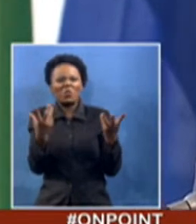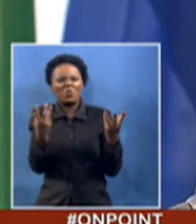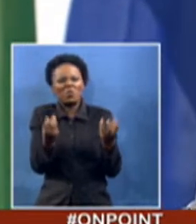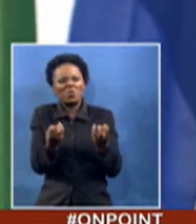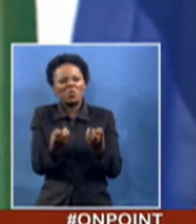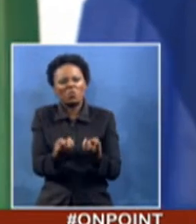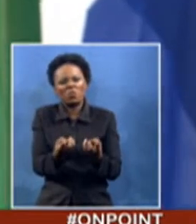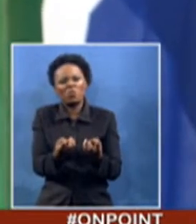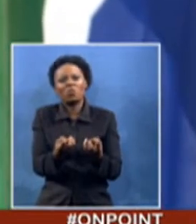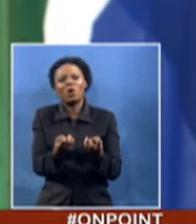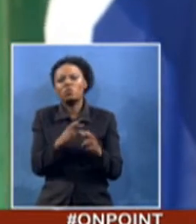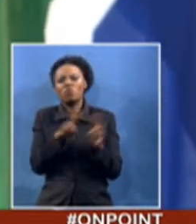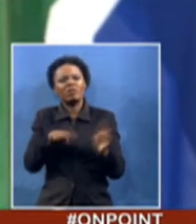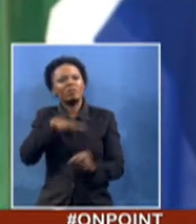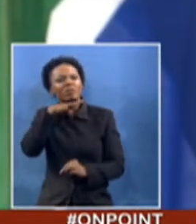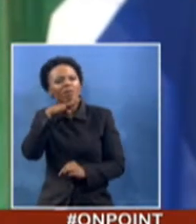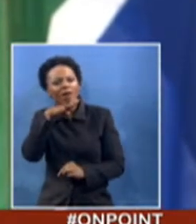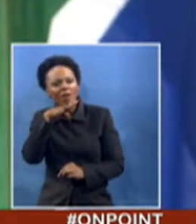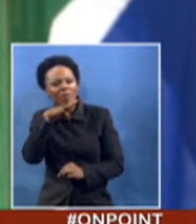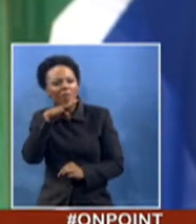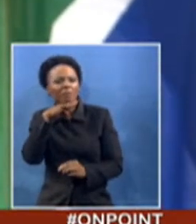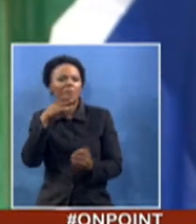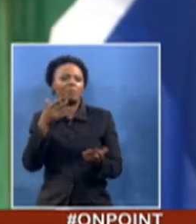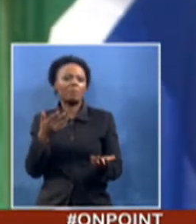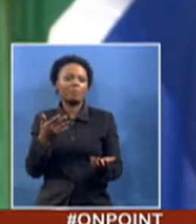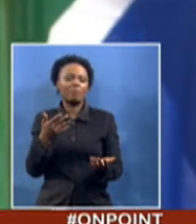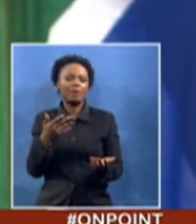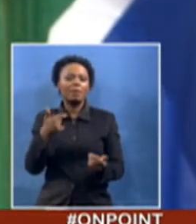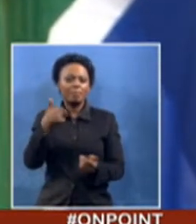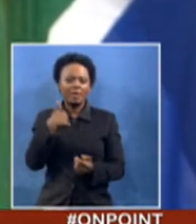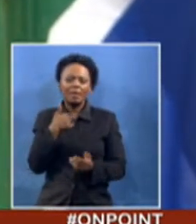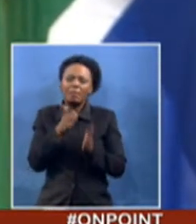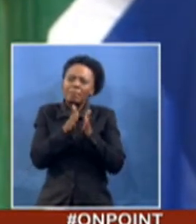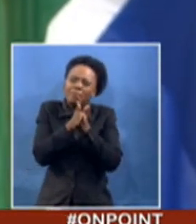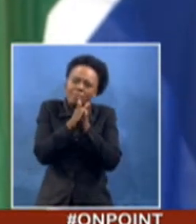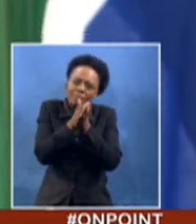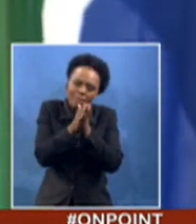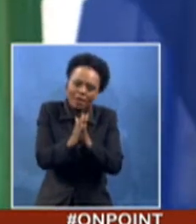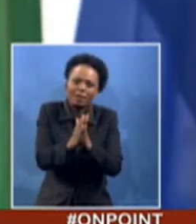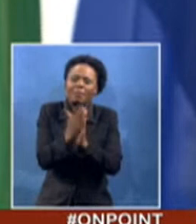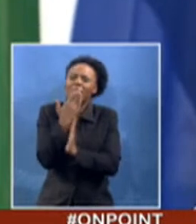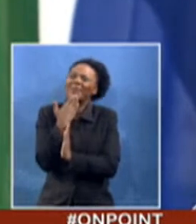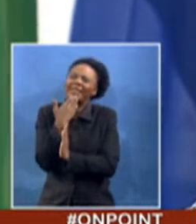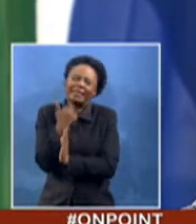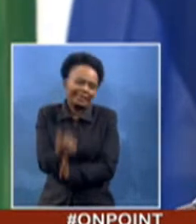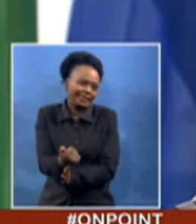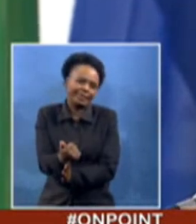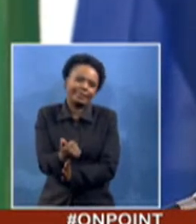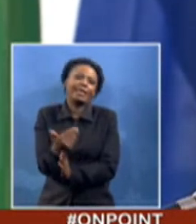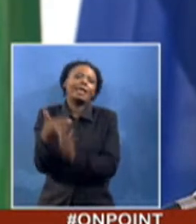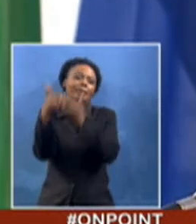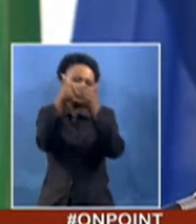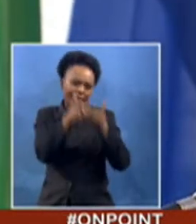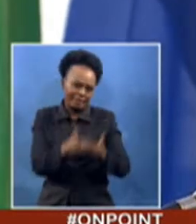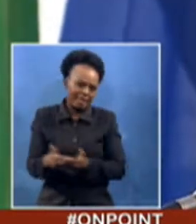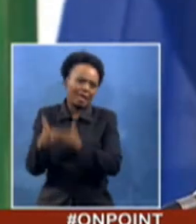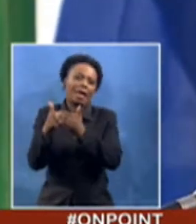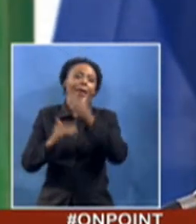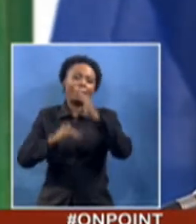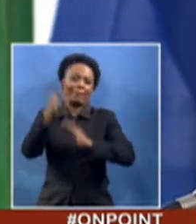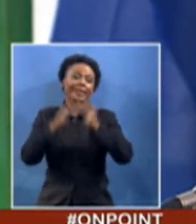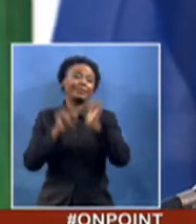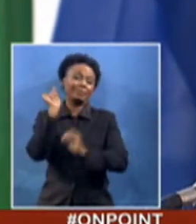And I want to beg you to really look into it.